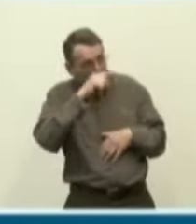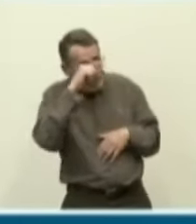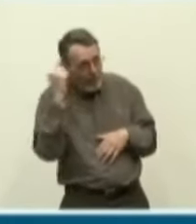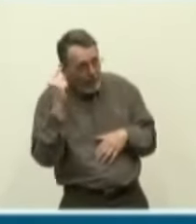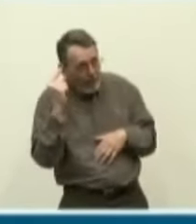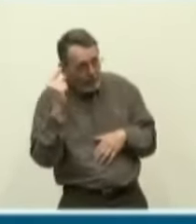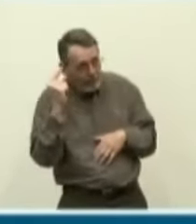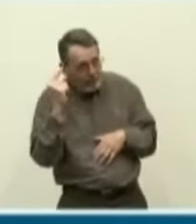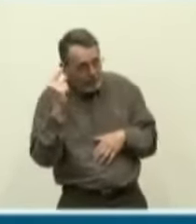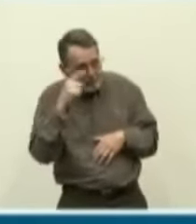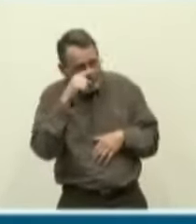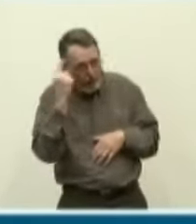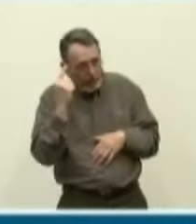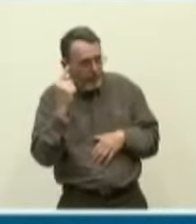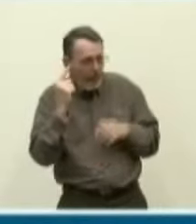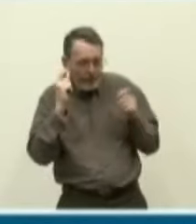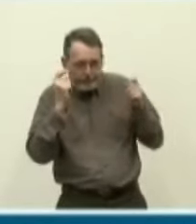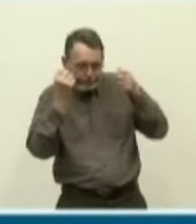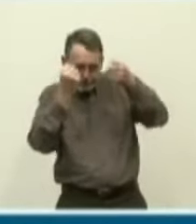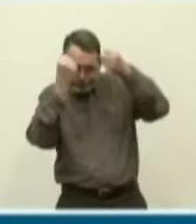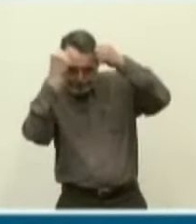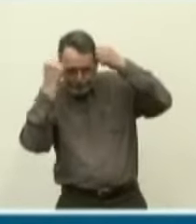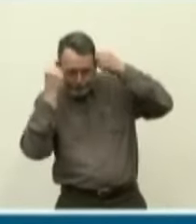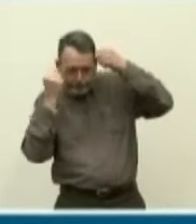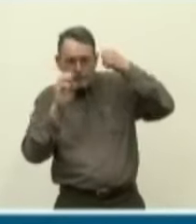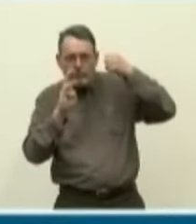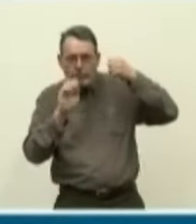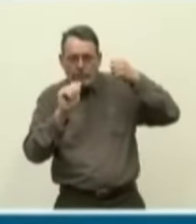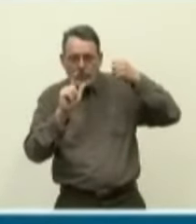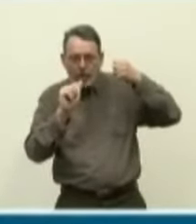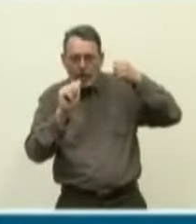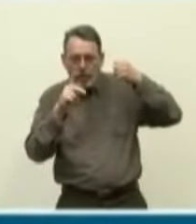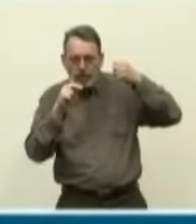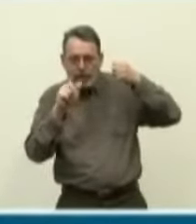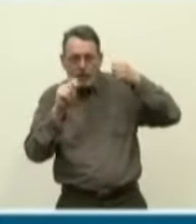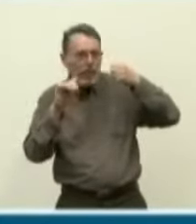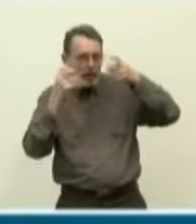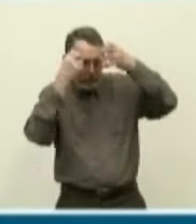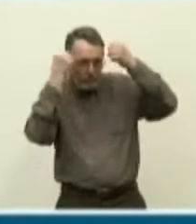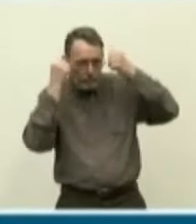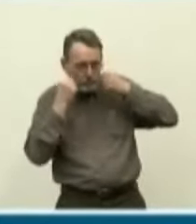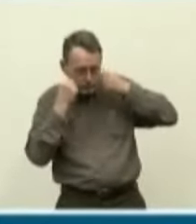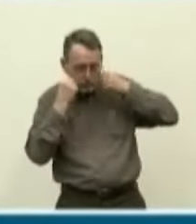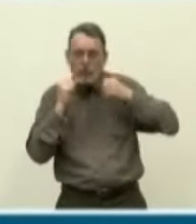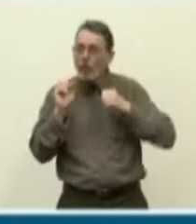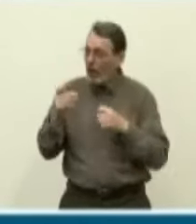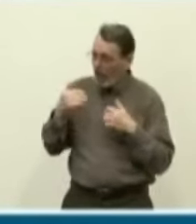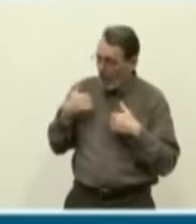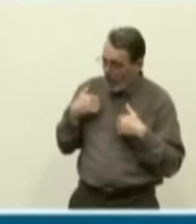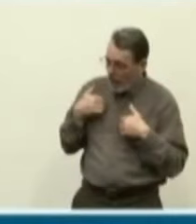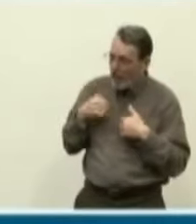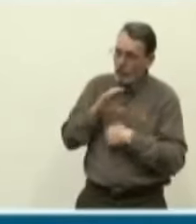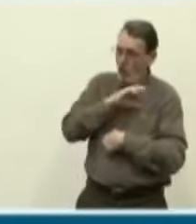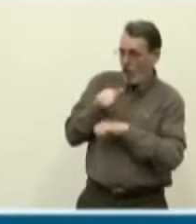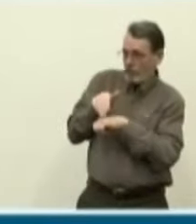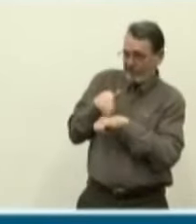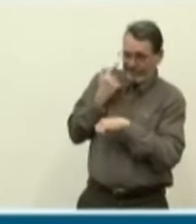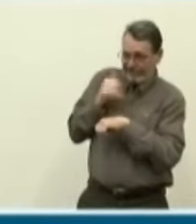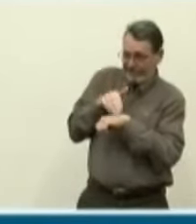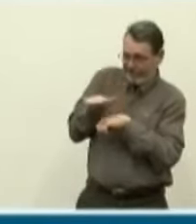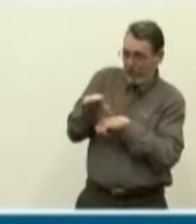a black head covering, balaclava. All right. Now, listen, I have an officer on the way, but I need to confirm